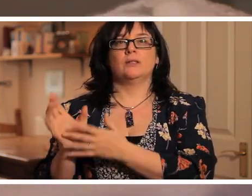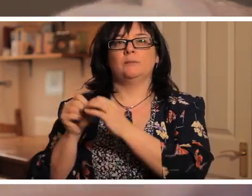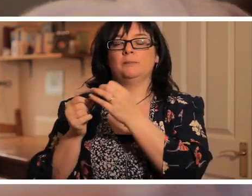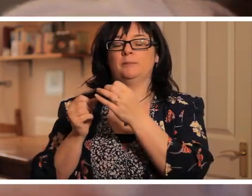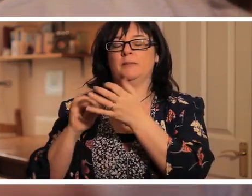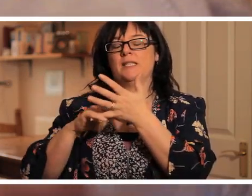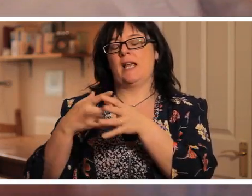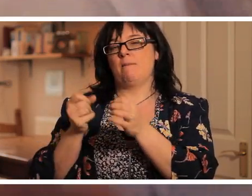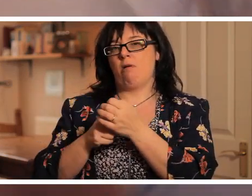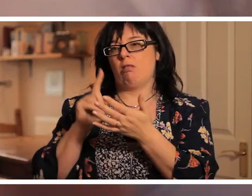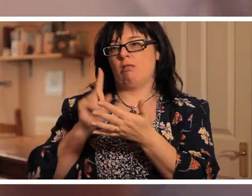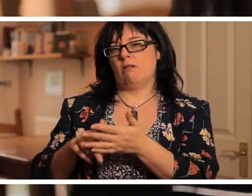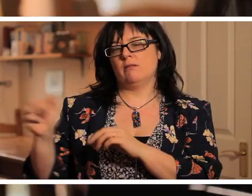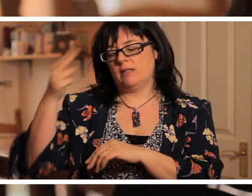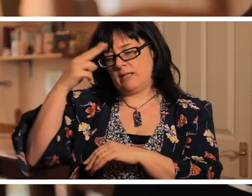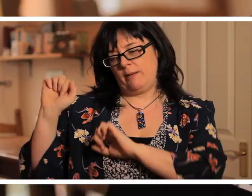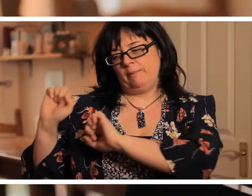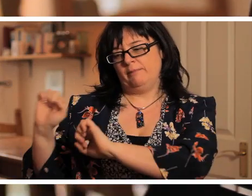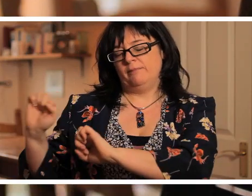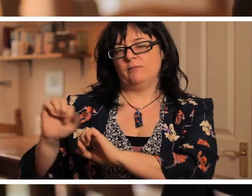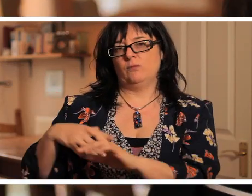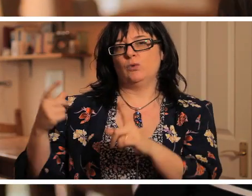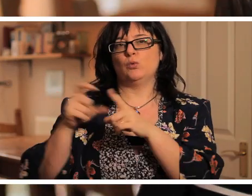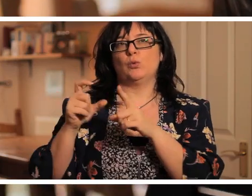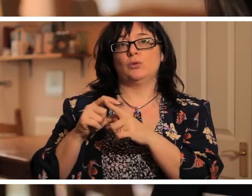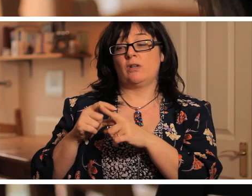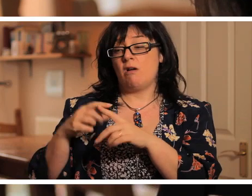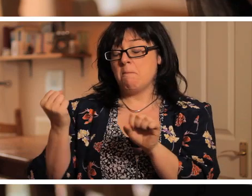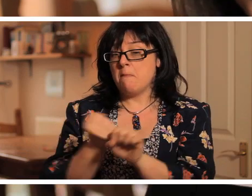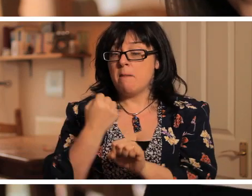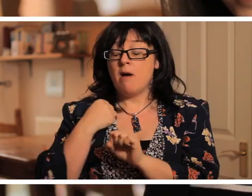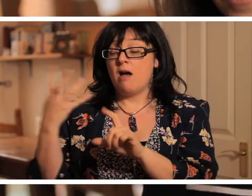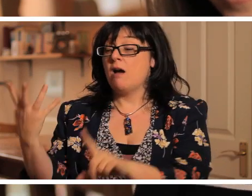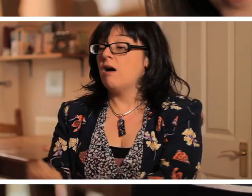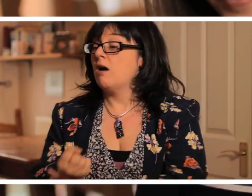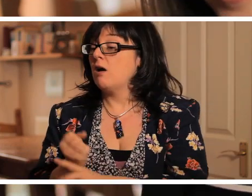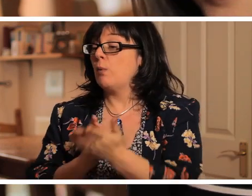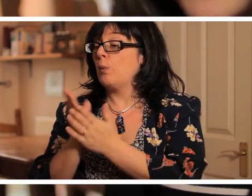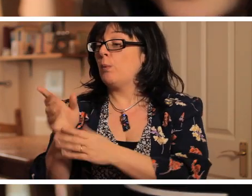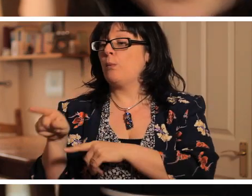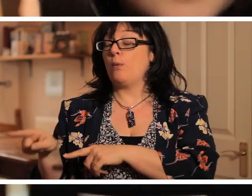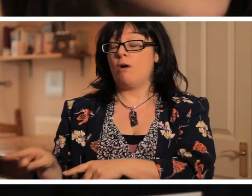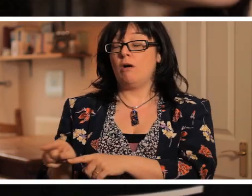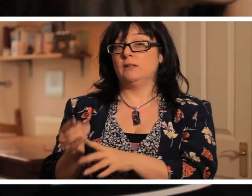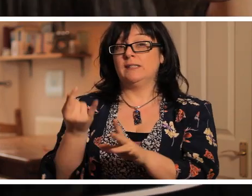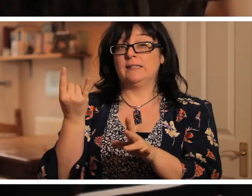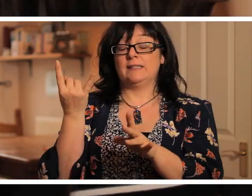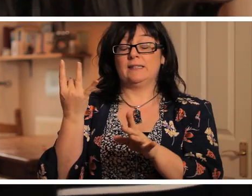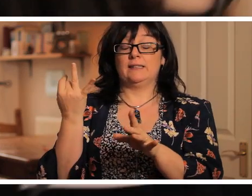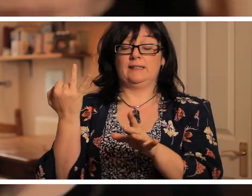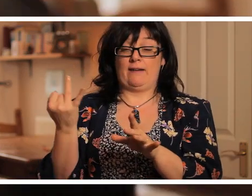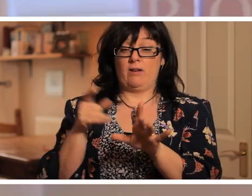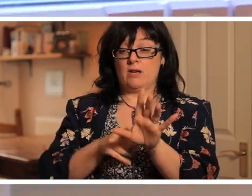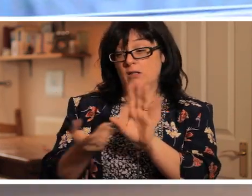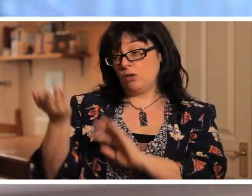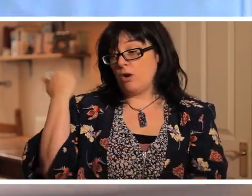The book is named after Blossom, as I made my discoveries about infant communication with her some 7 years ago.